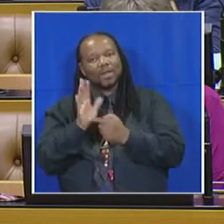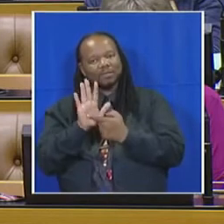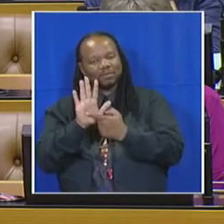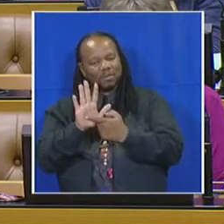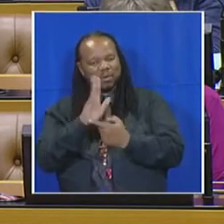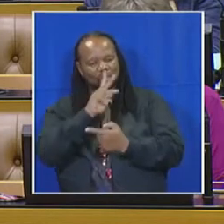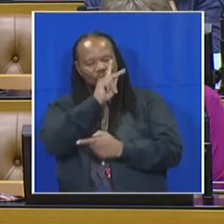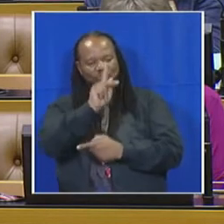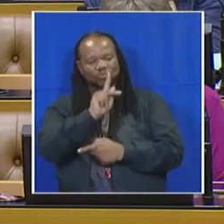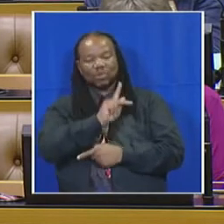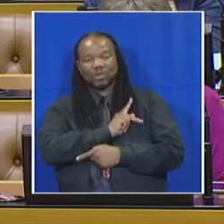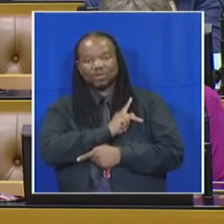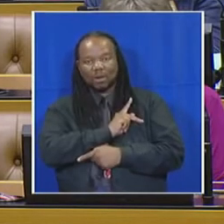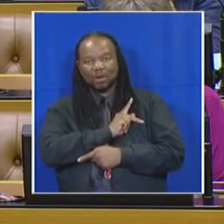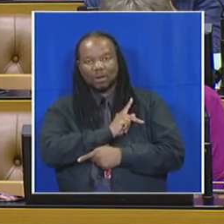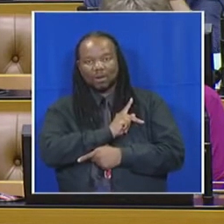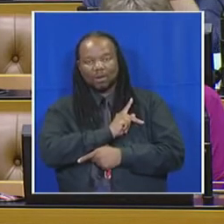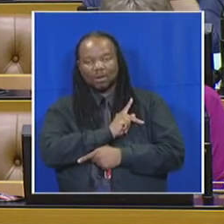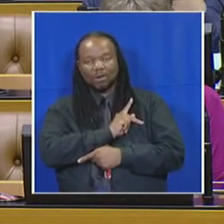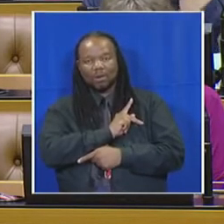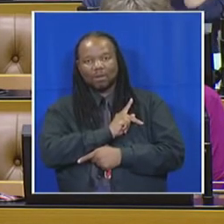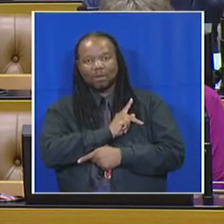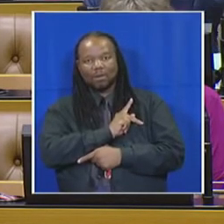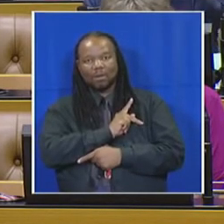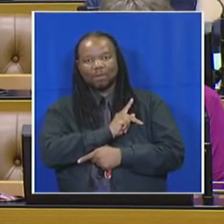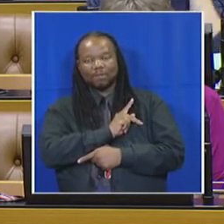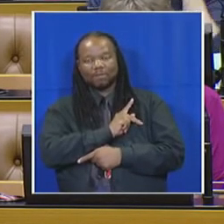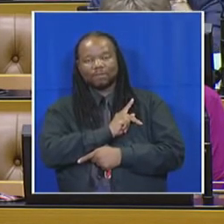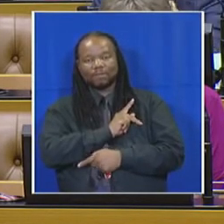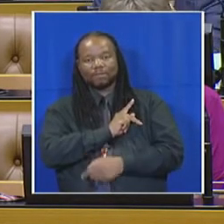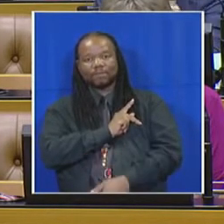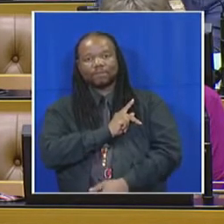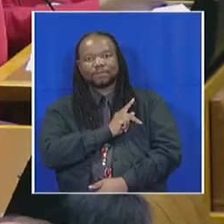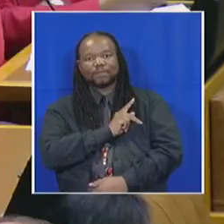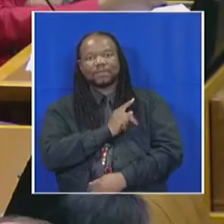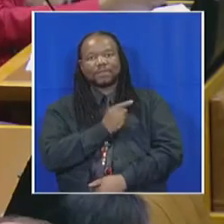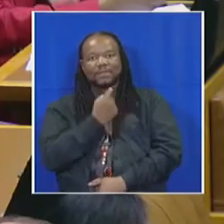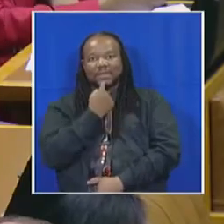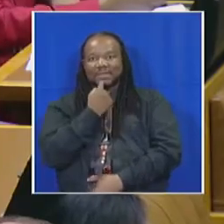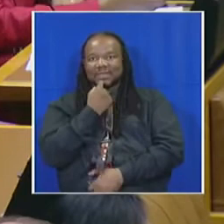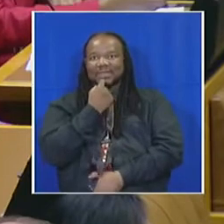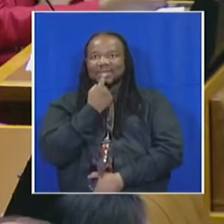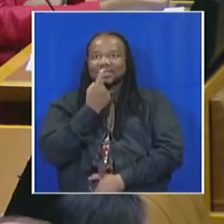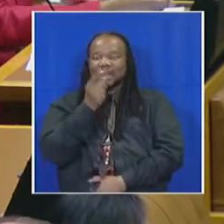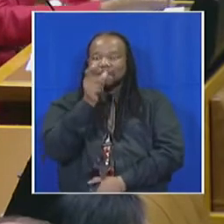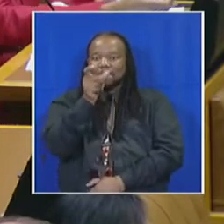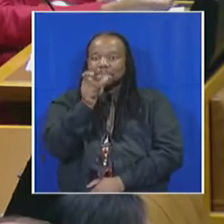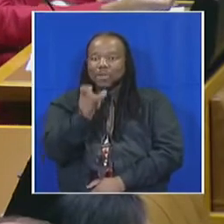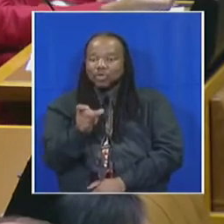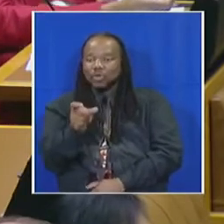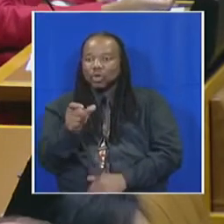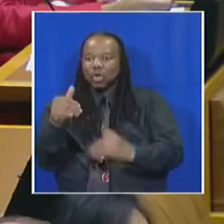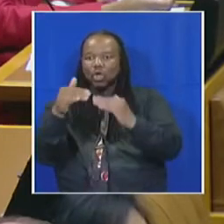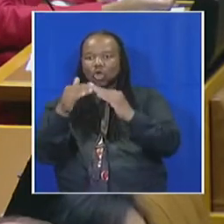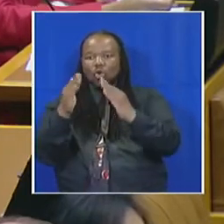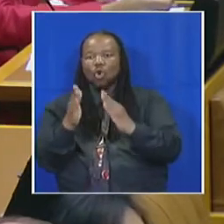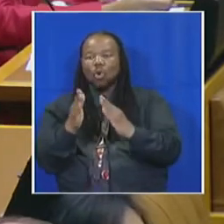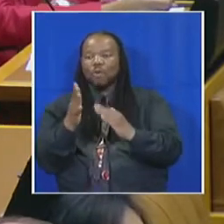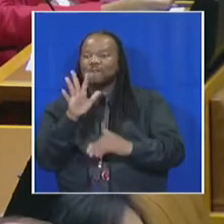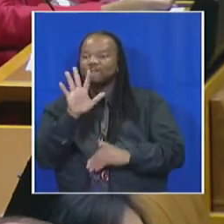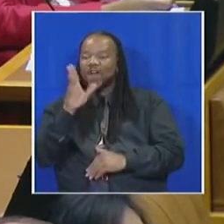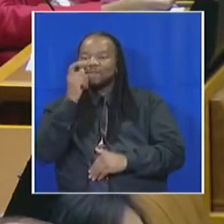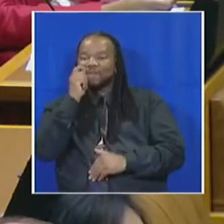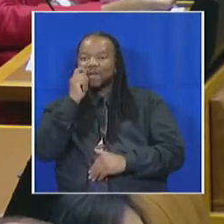where it says that his partner Beth Buchner were attacked in their home by a gang of five men.